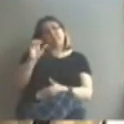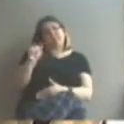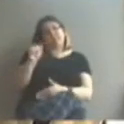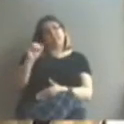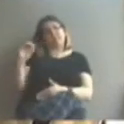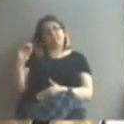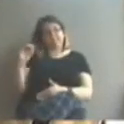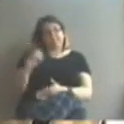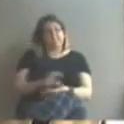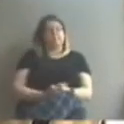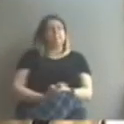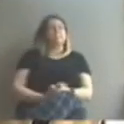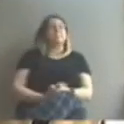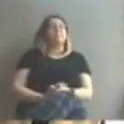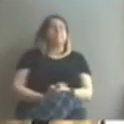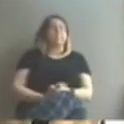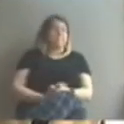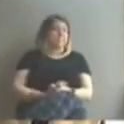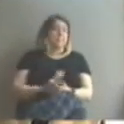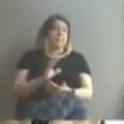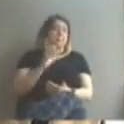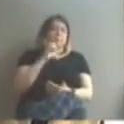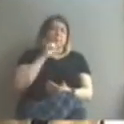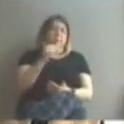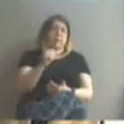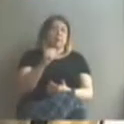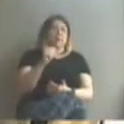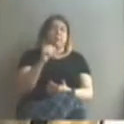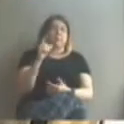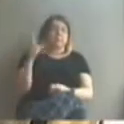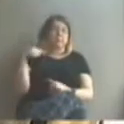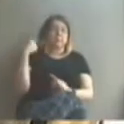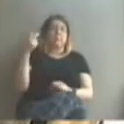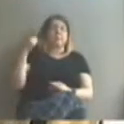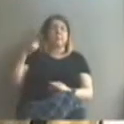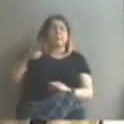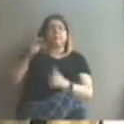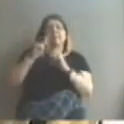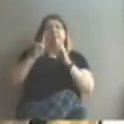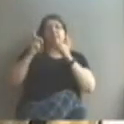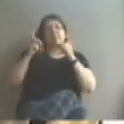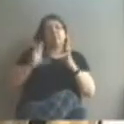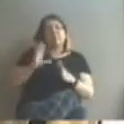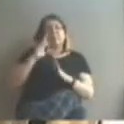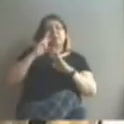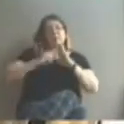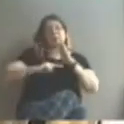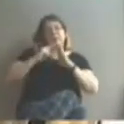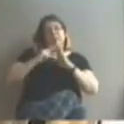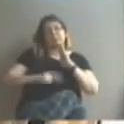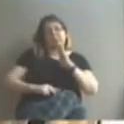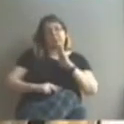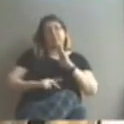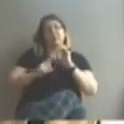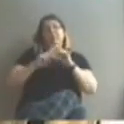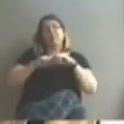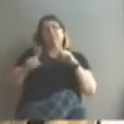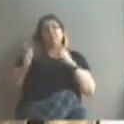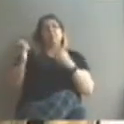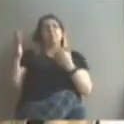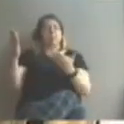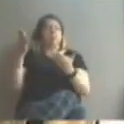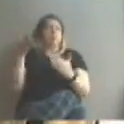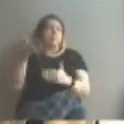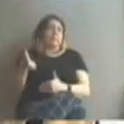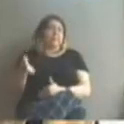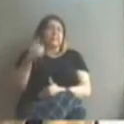Officer. There has not been, to my knowledge, a long-standing history of a director of literacy, but there is a recommendation